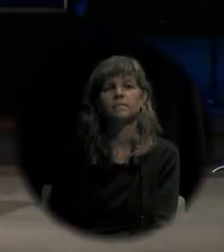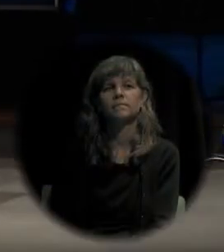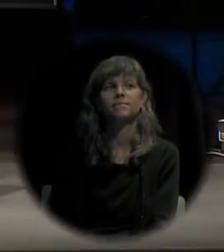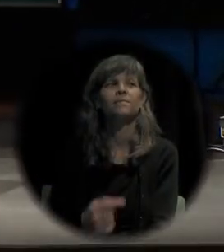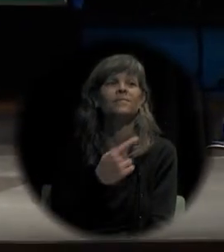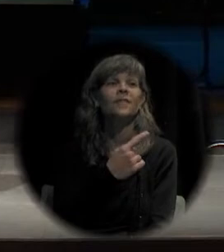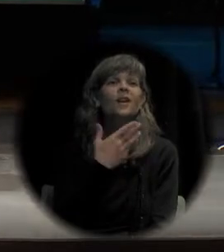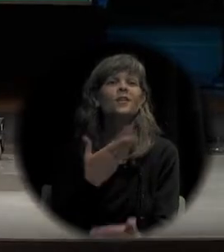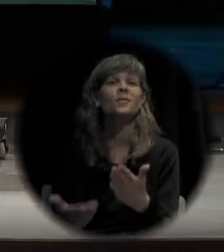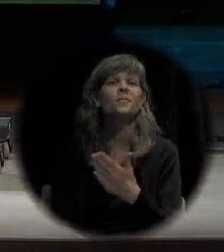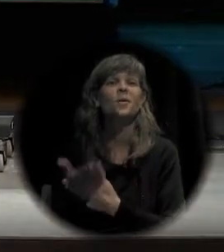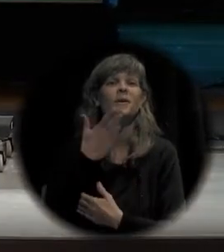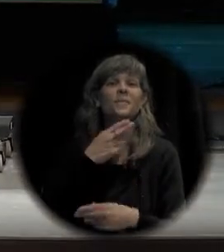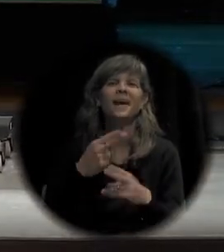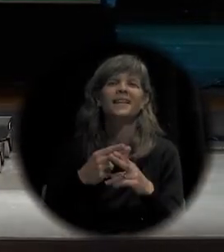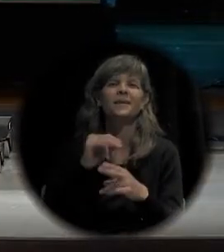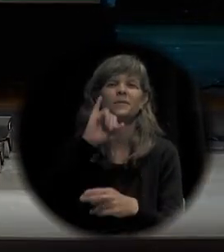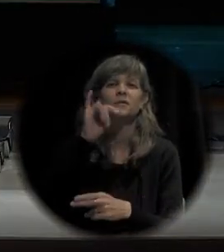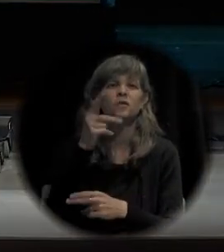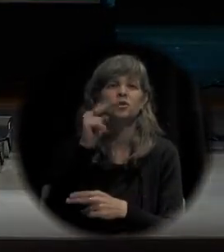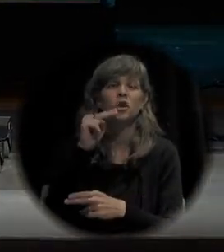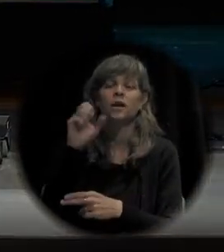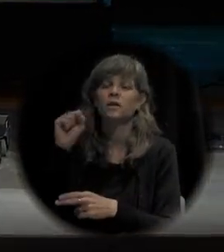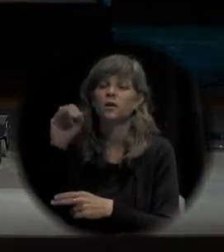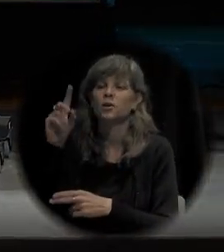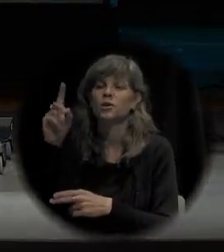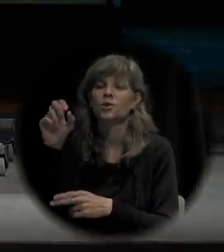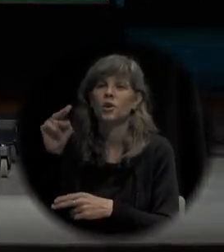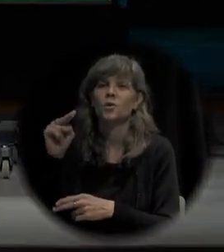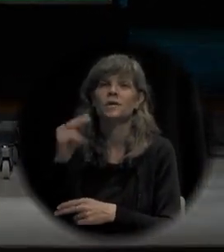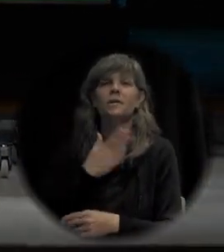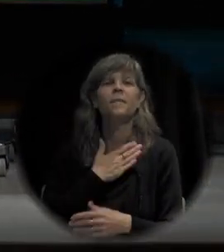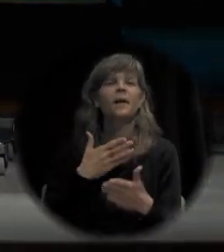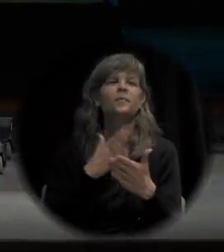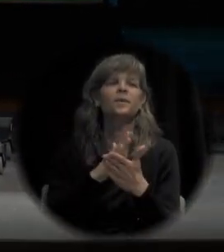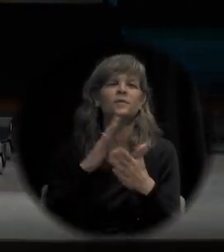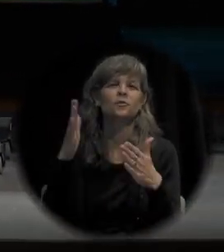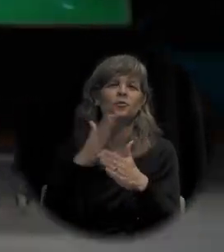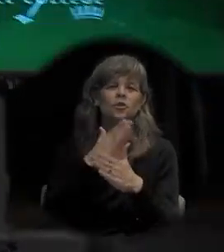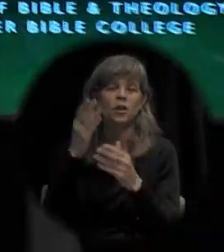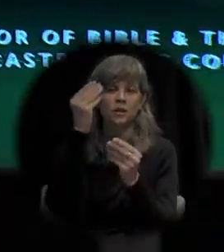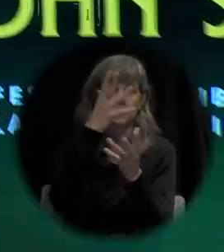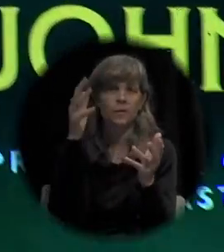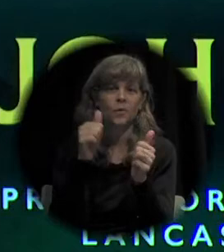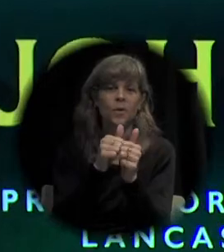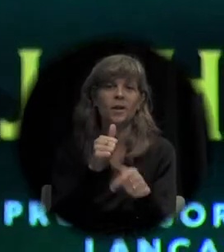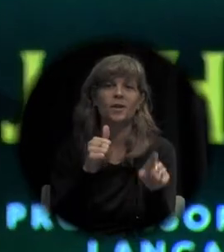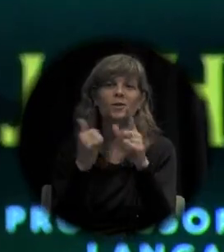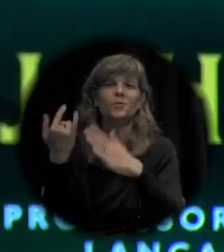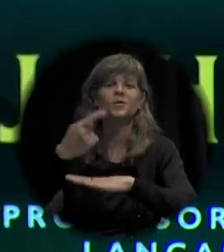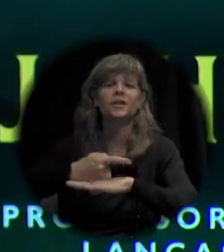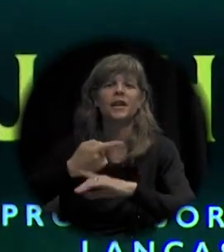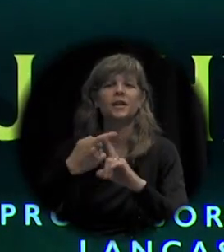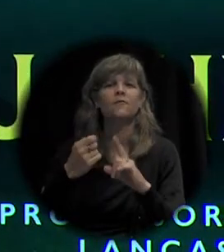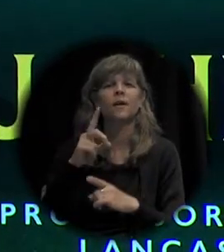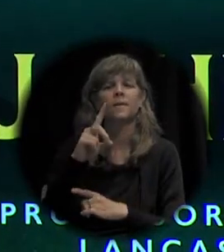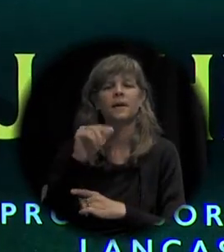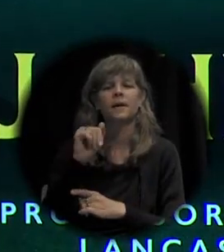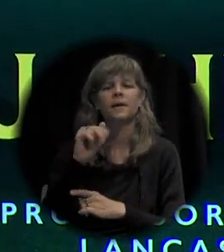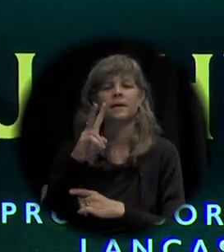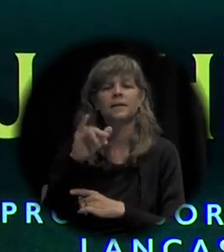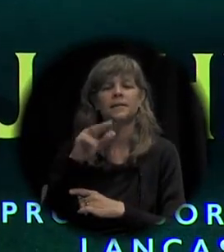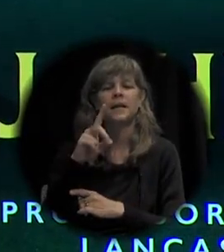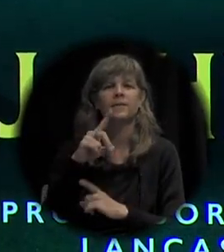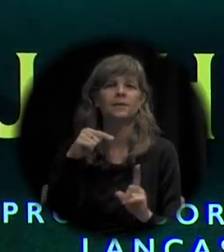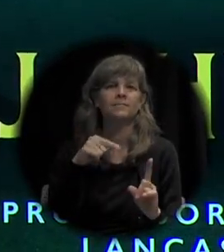Well, good morning. My name is John Soden, and I have the privilege of sharing with you today from the life of David. What a privilege.